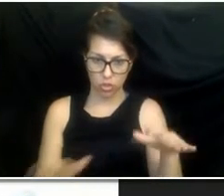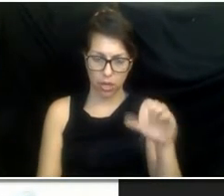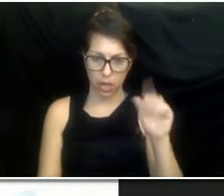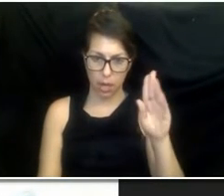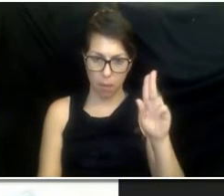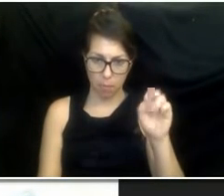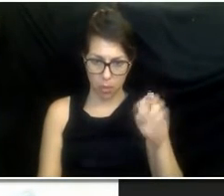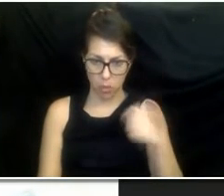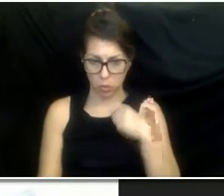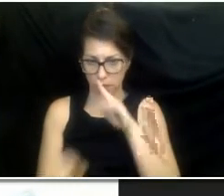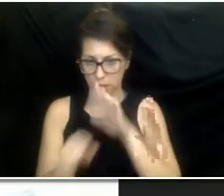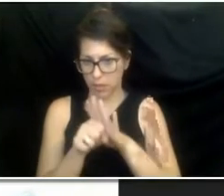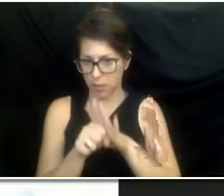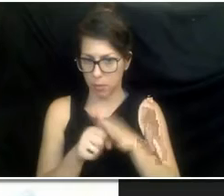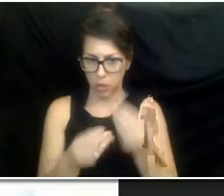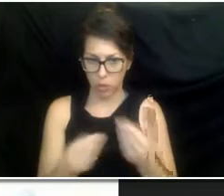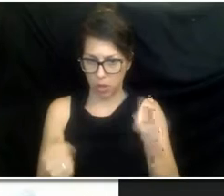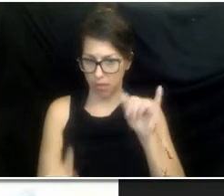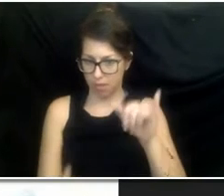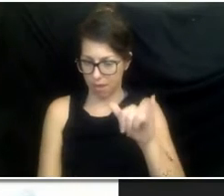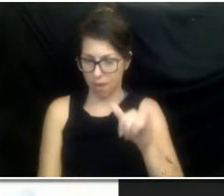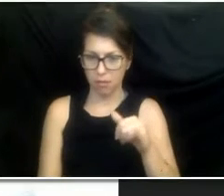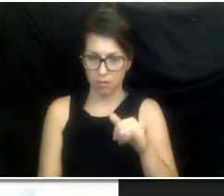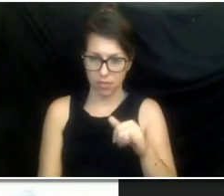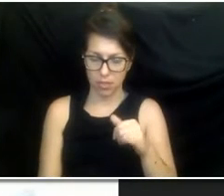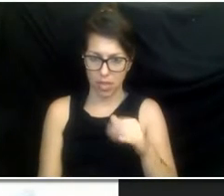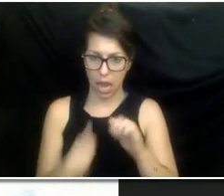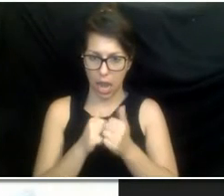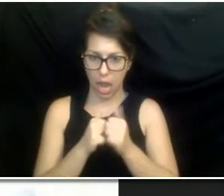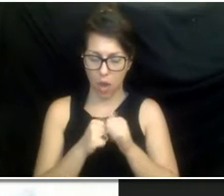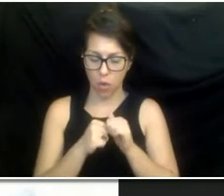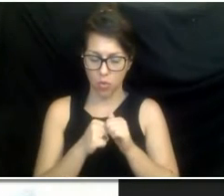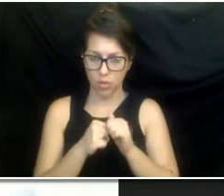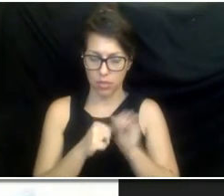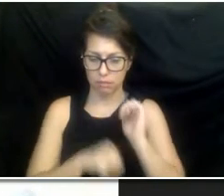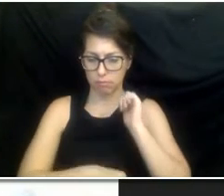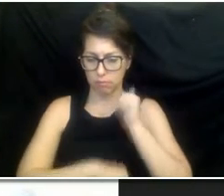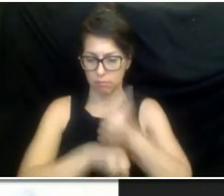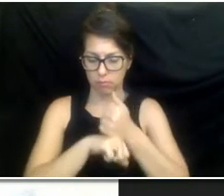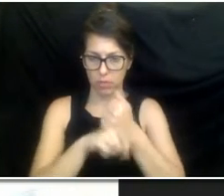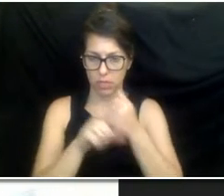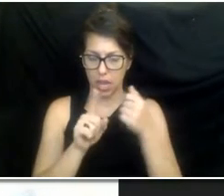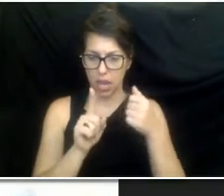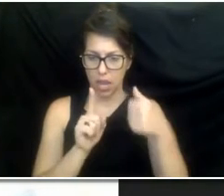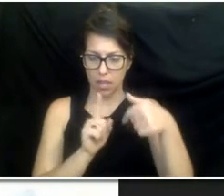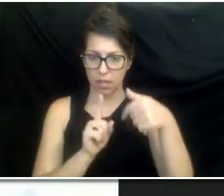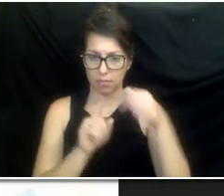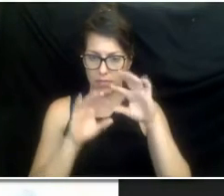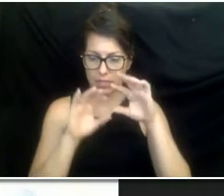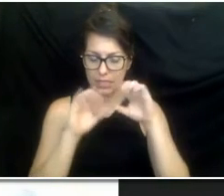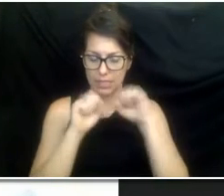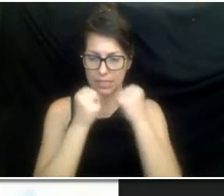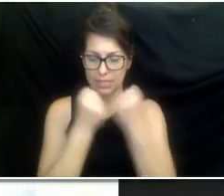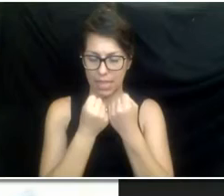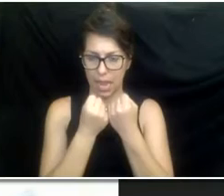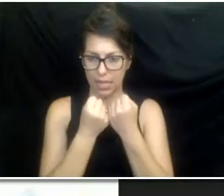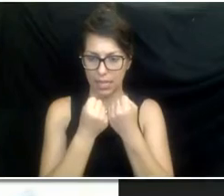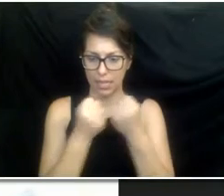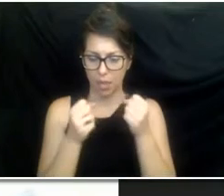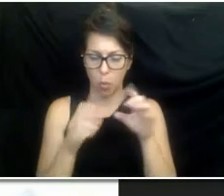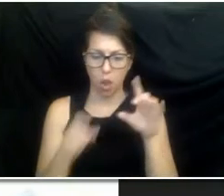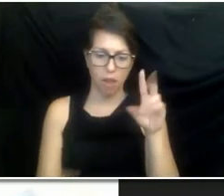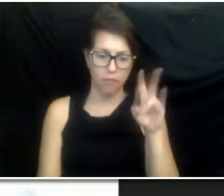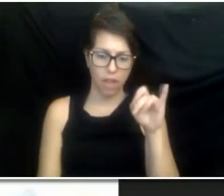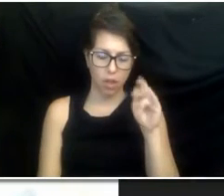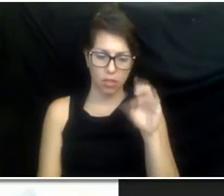violence sexual assault trafficking and child abuse in the tri-state area with an emphasis on the highest Korean populated